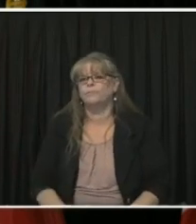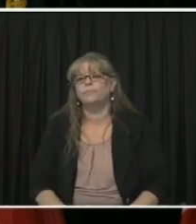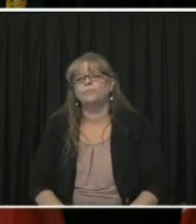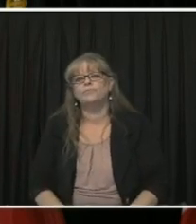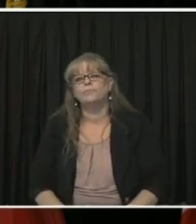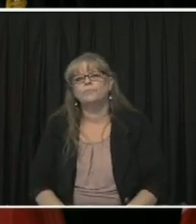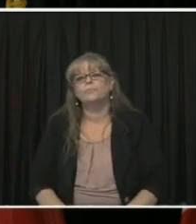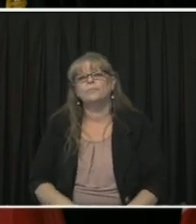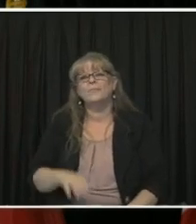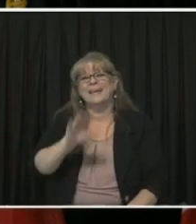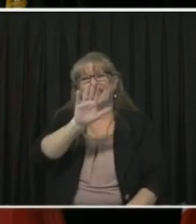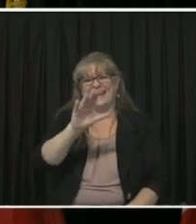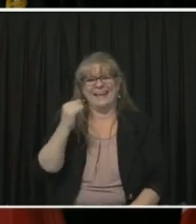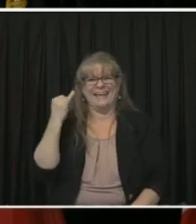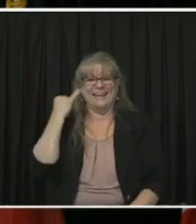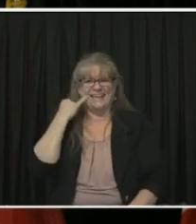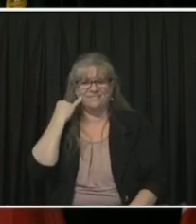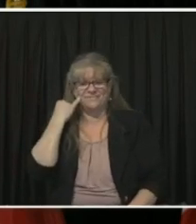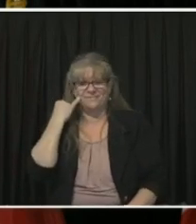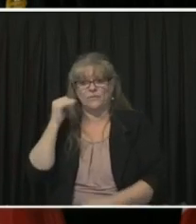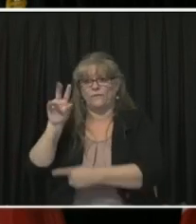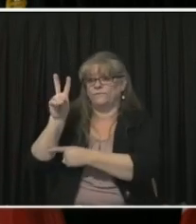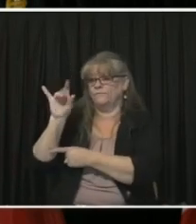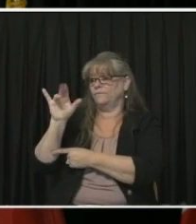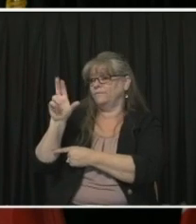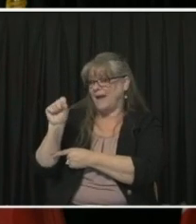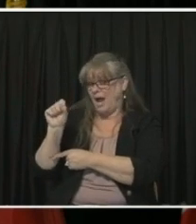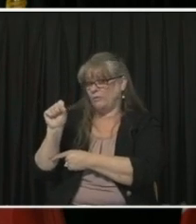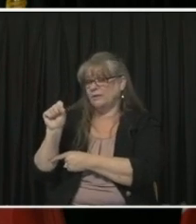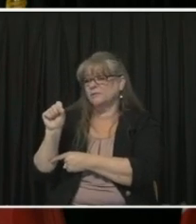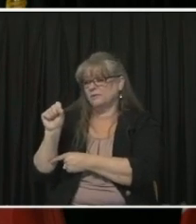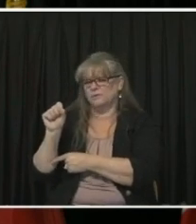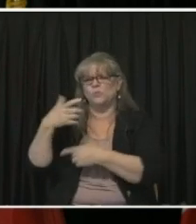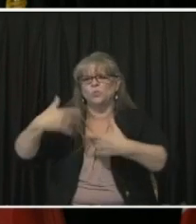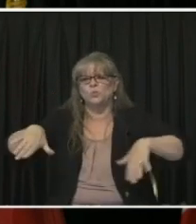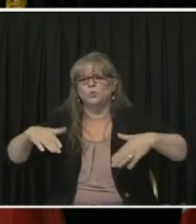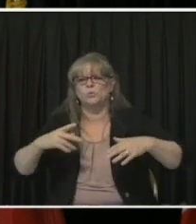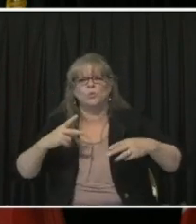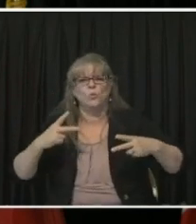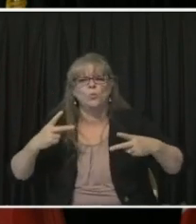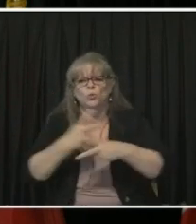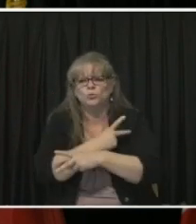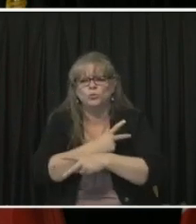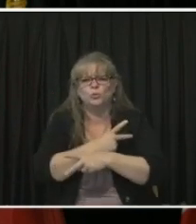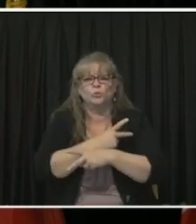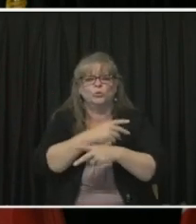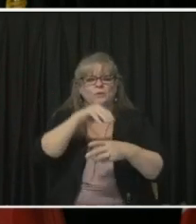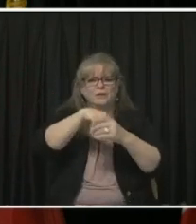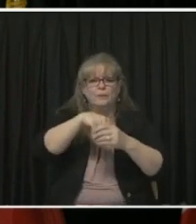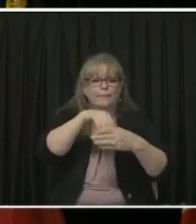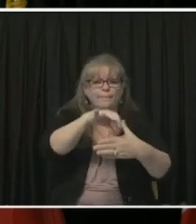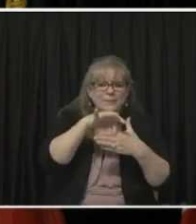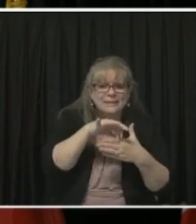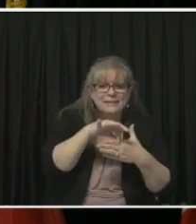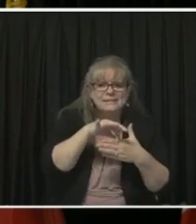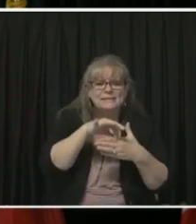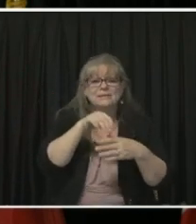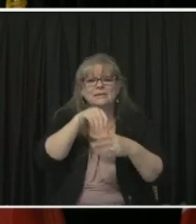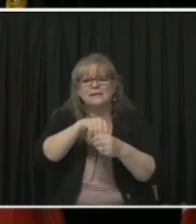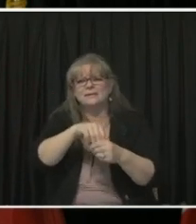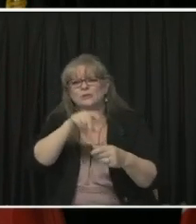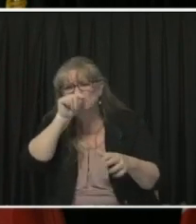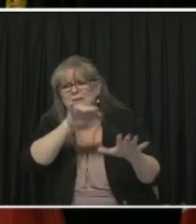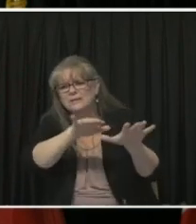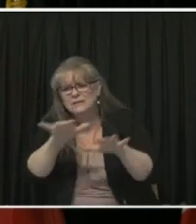it would live on the food. So your mask should not be nasty. You should wash your mask once a day if you want to. You might even go through two masks in a